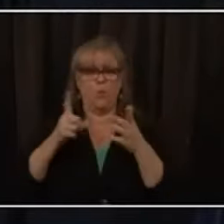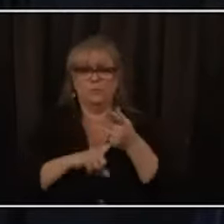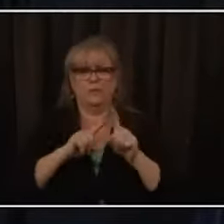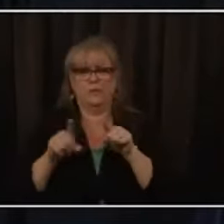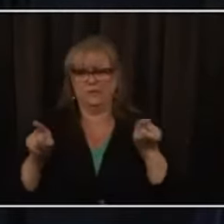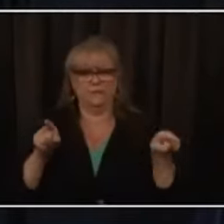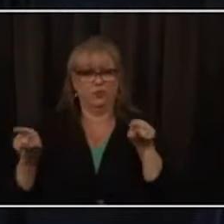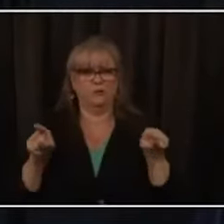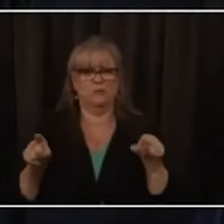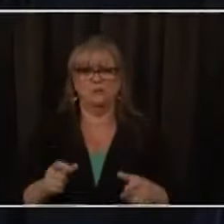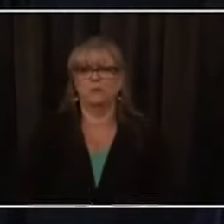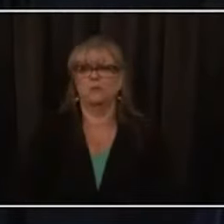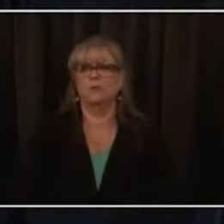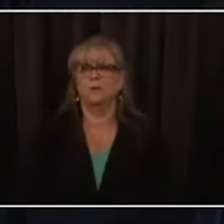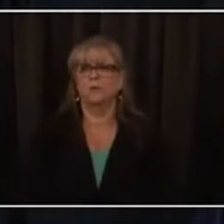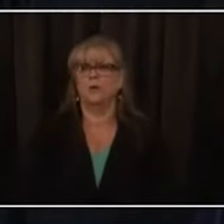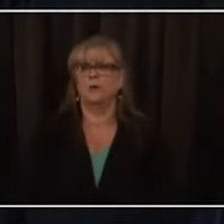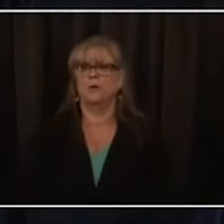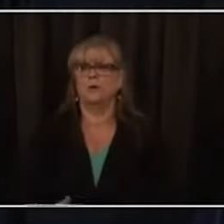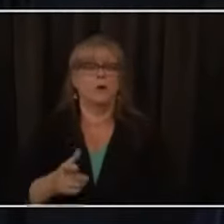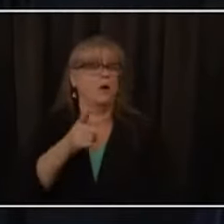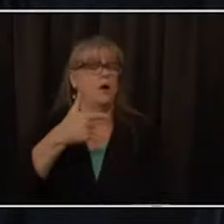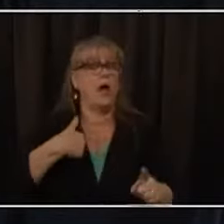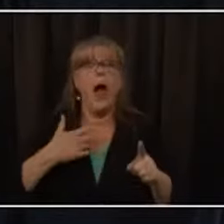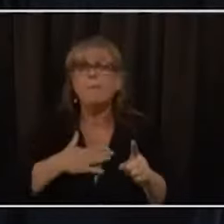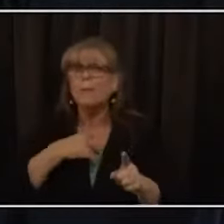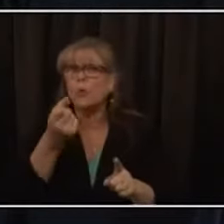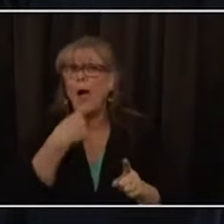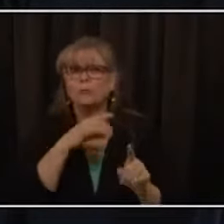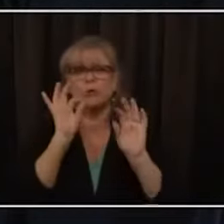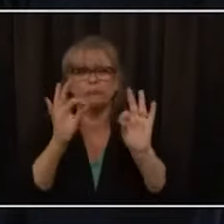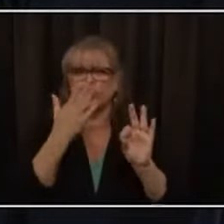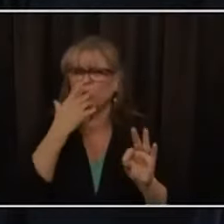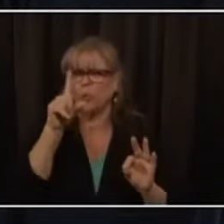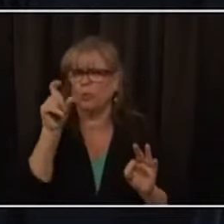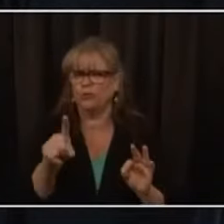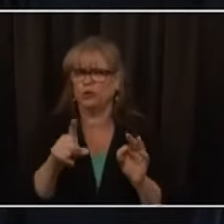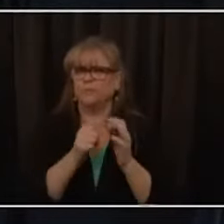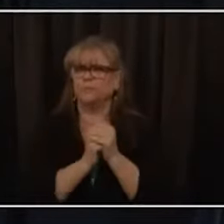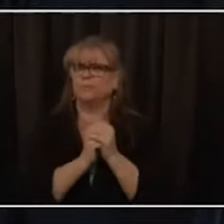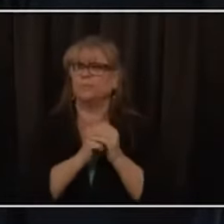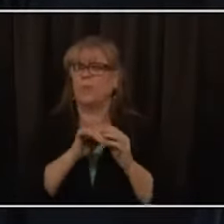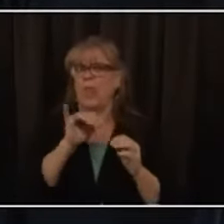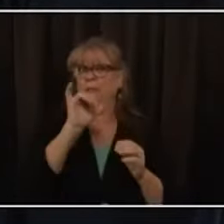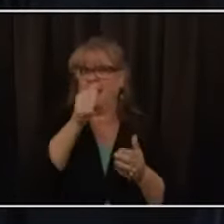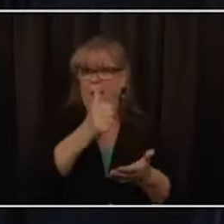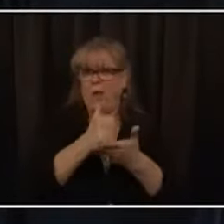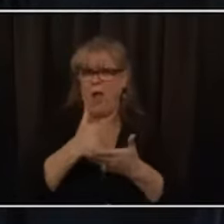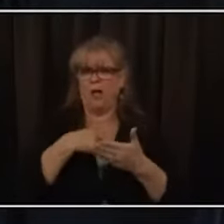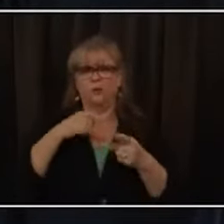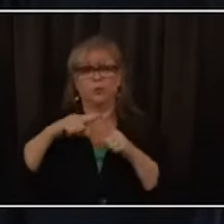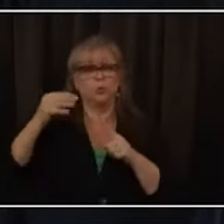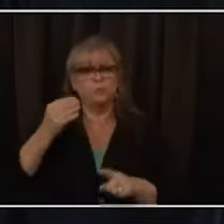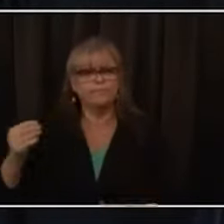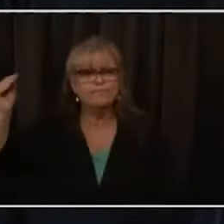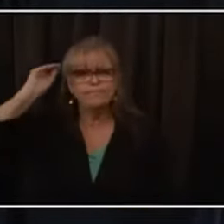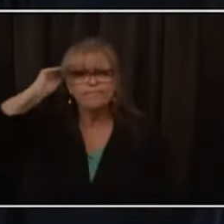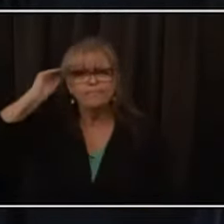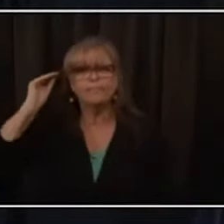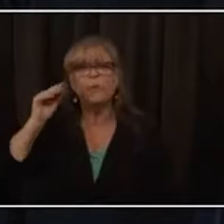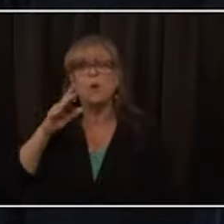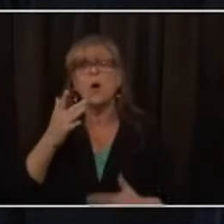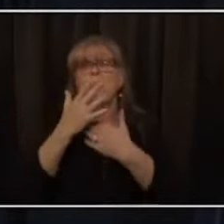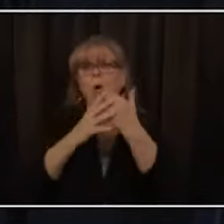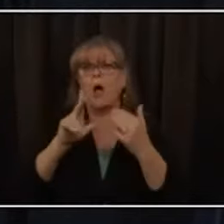I'm glad you asked this question because it calls out the reminder to all of us that blood clots are